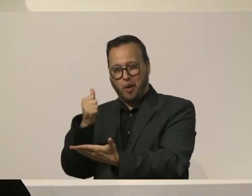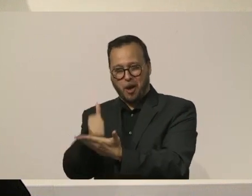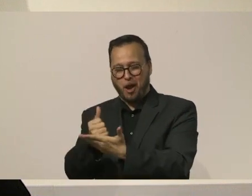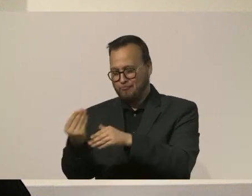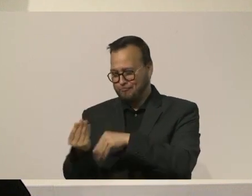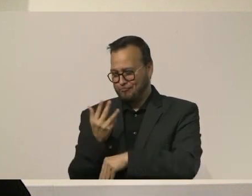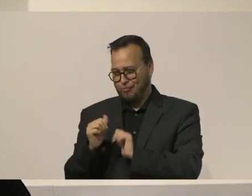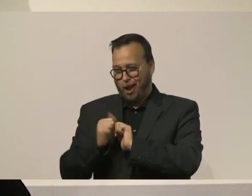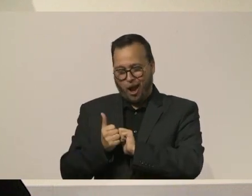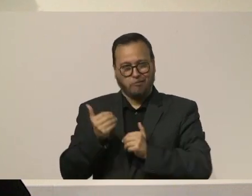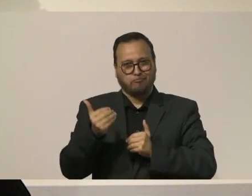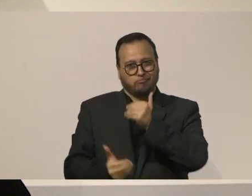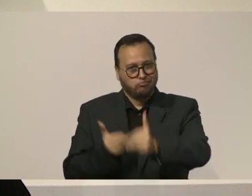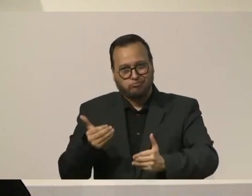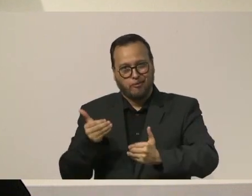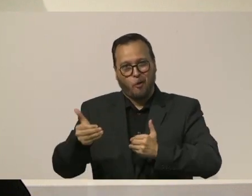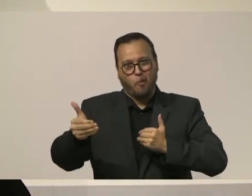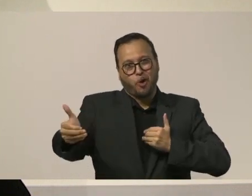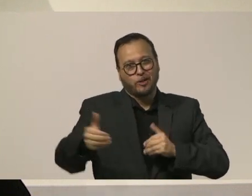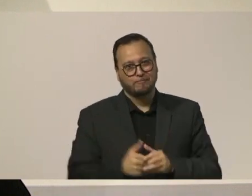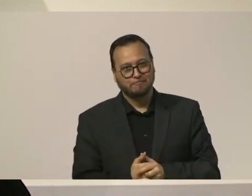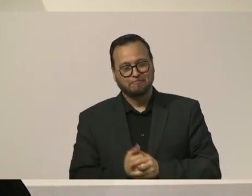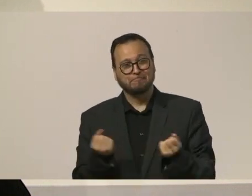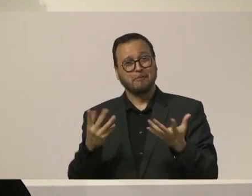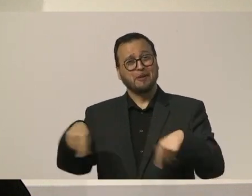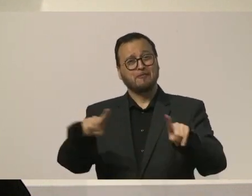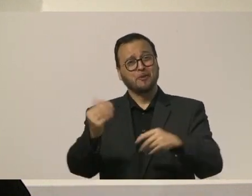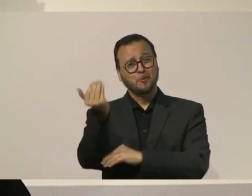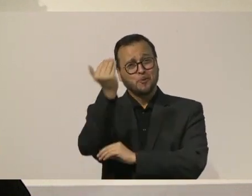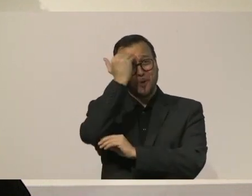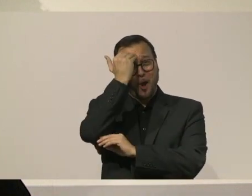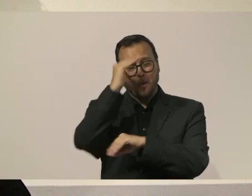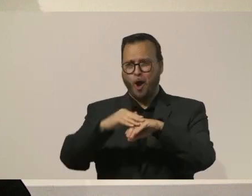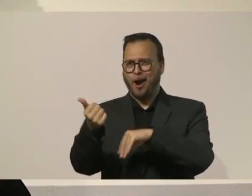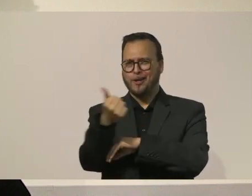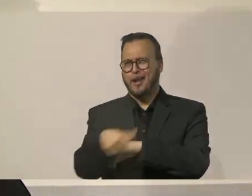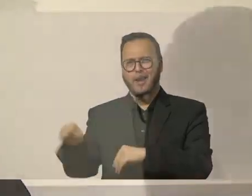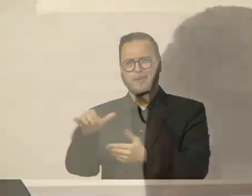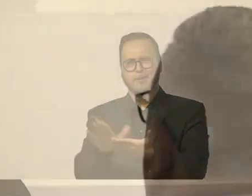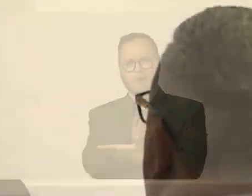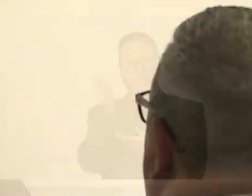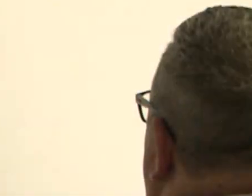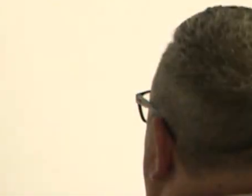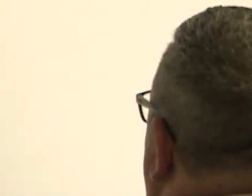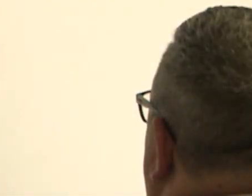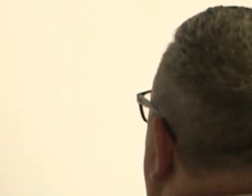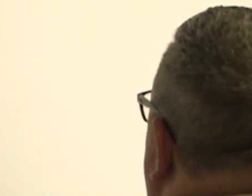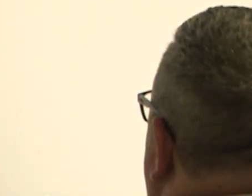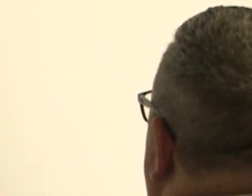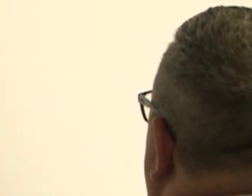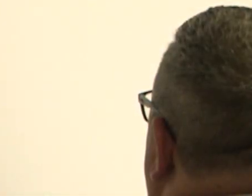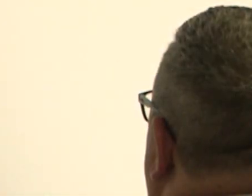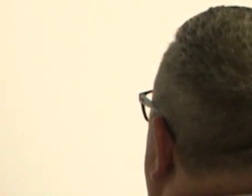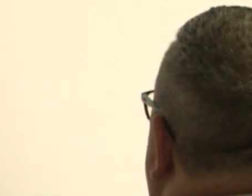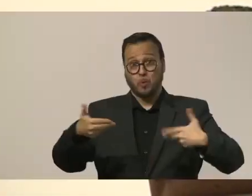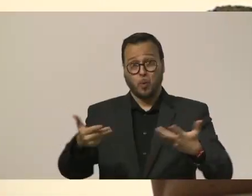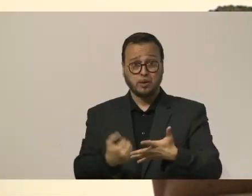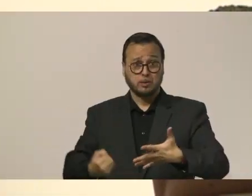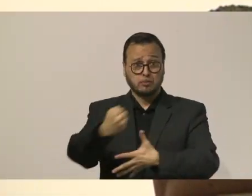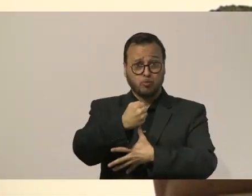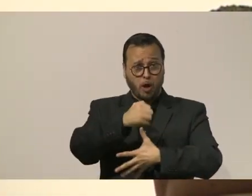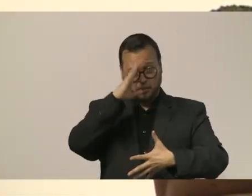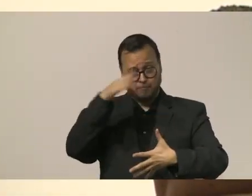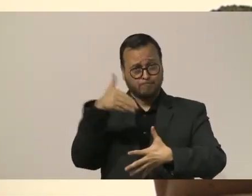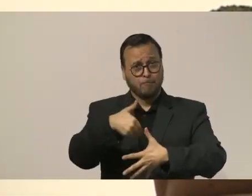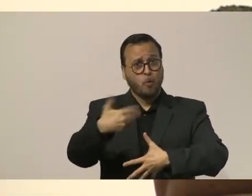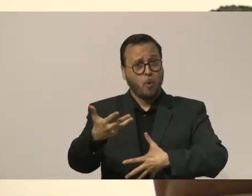forward. As many of you may know, on any college campus, Student Affairs is primarily responsible for